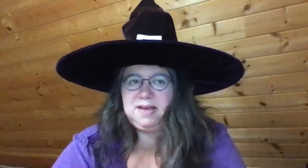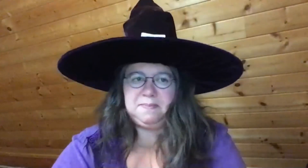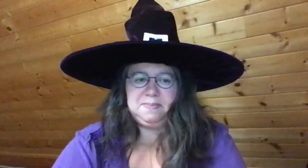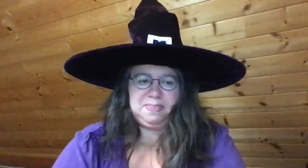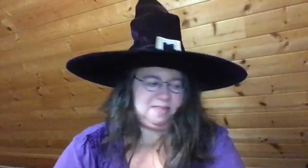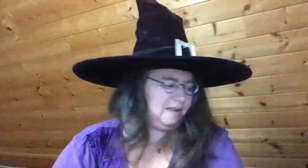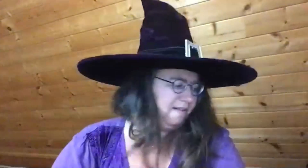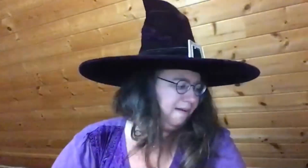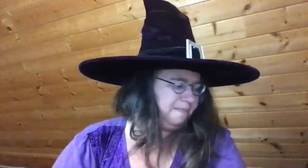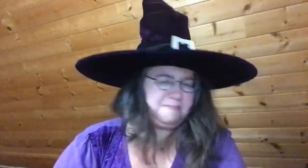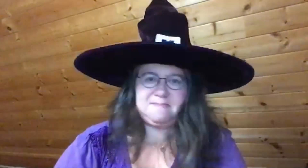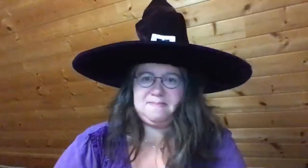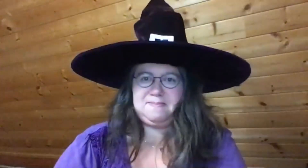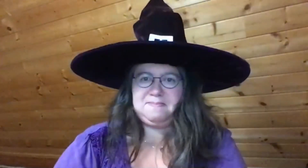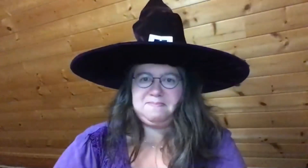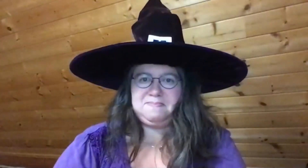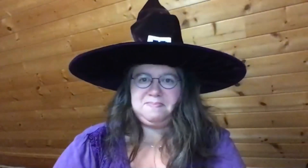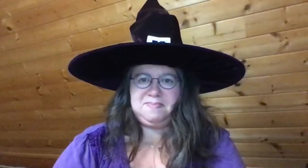just you and me. All right.